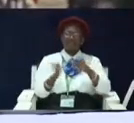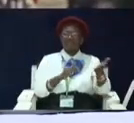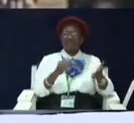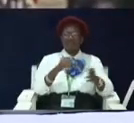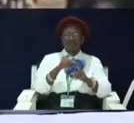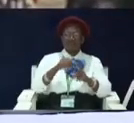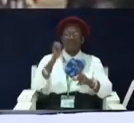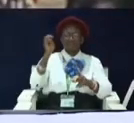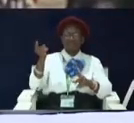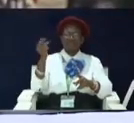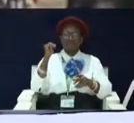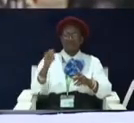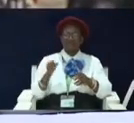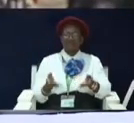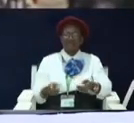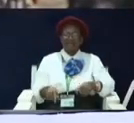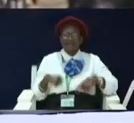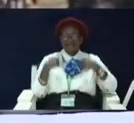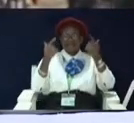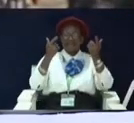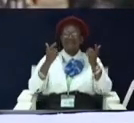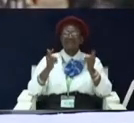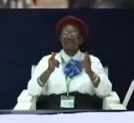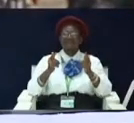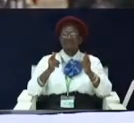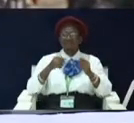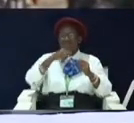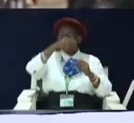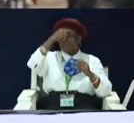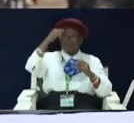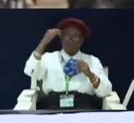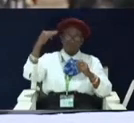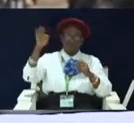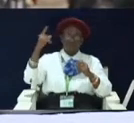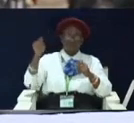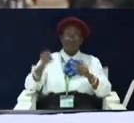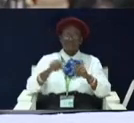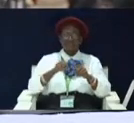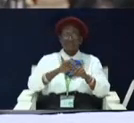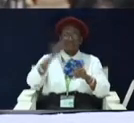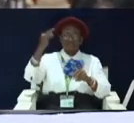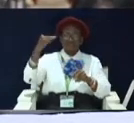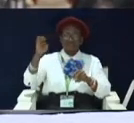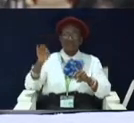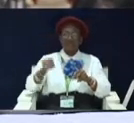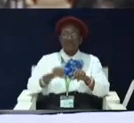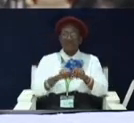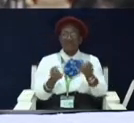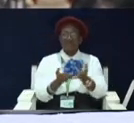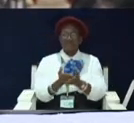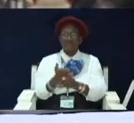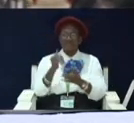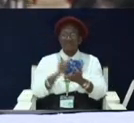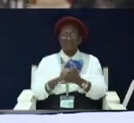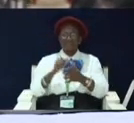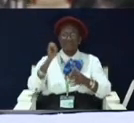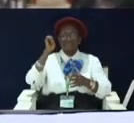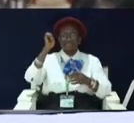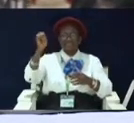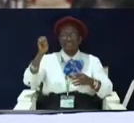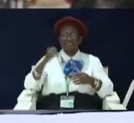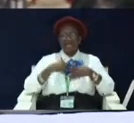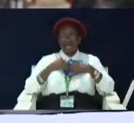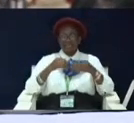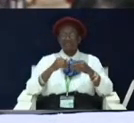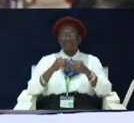alive. Because of the spiritual breakthrough that he had. And